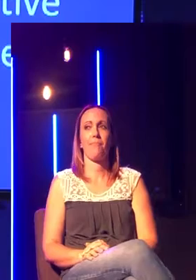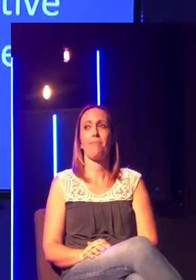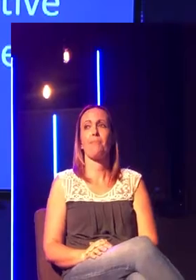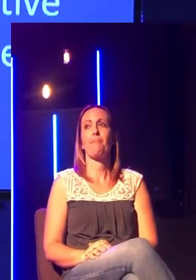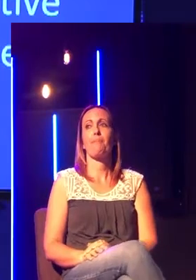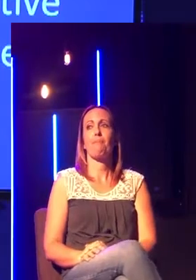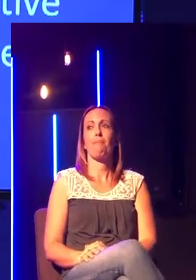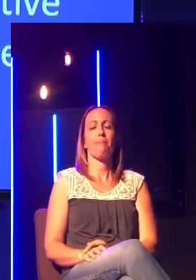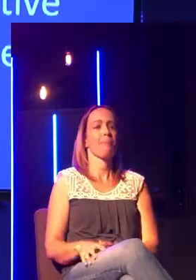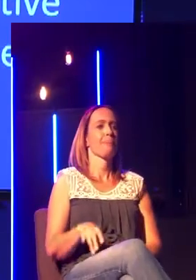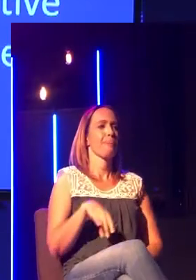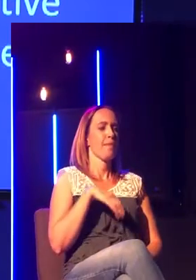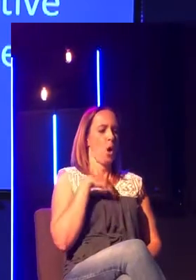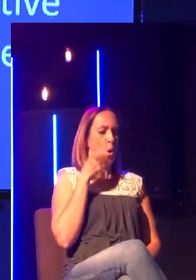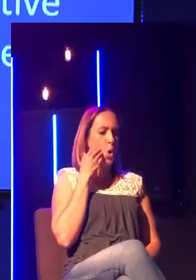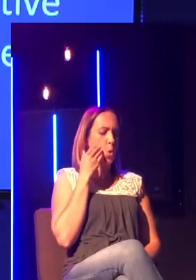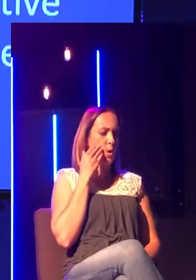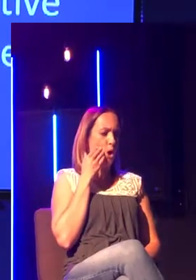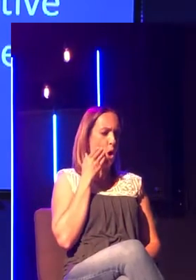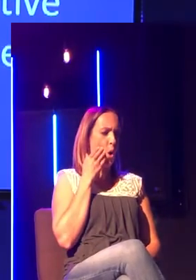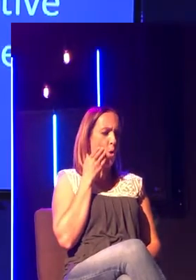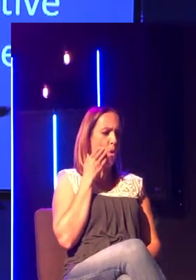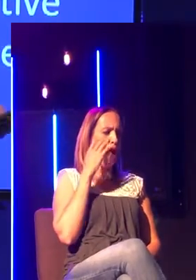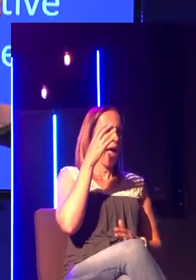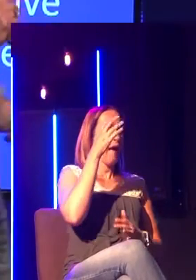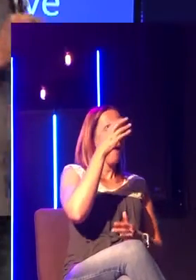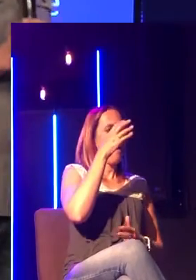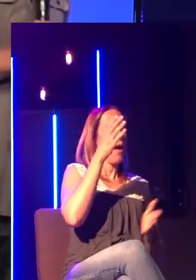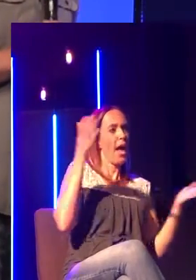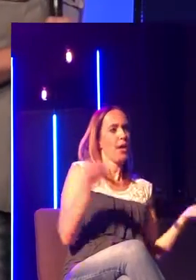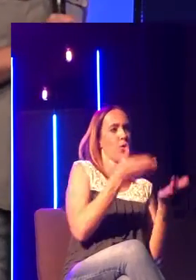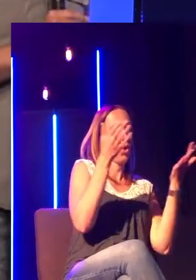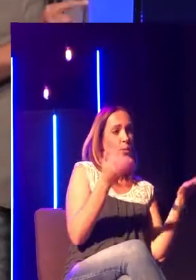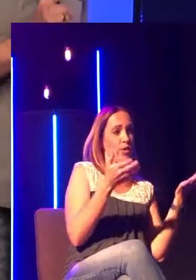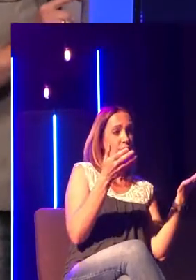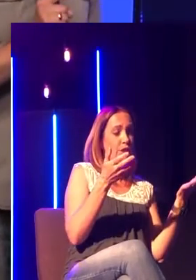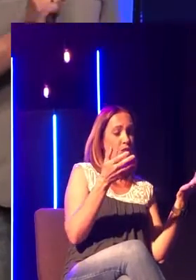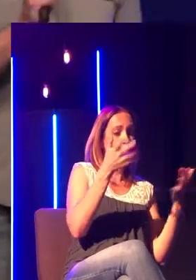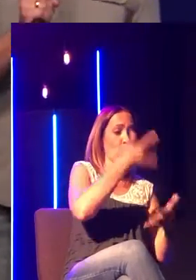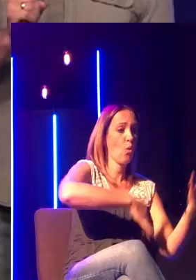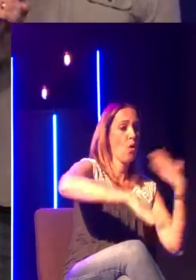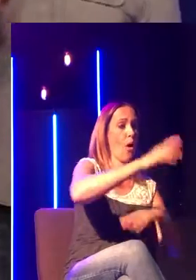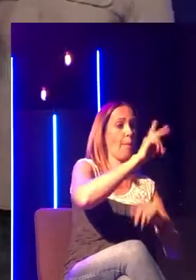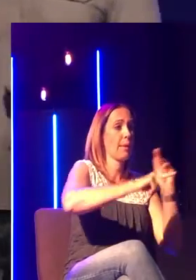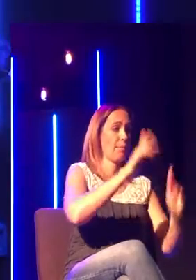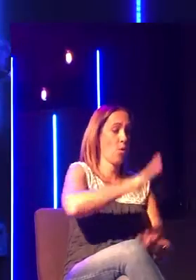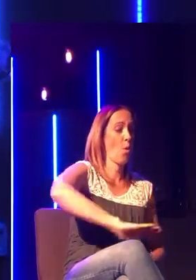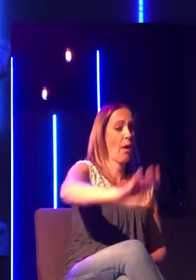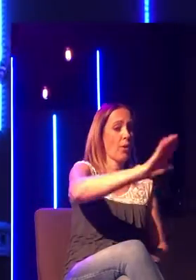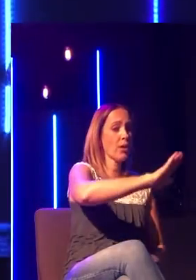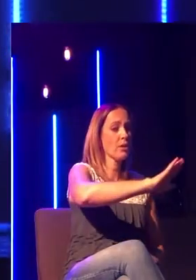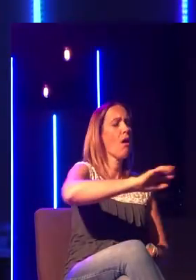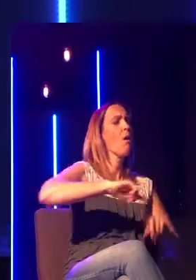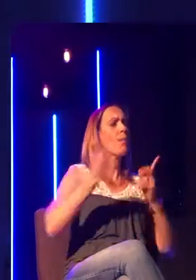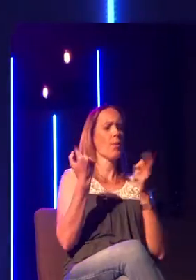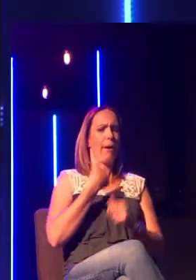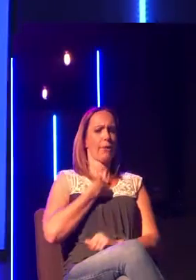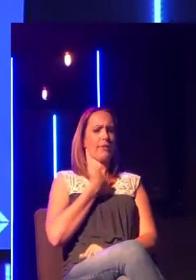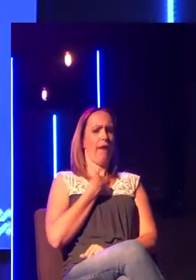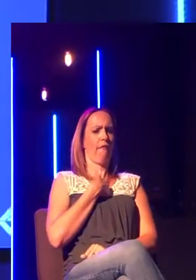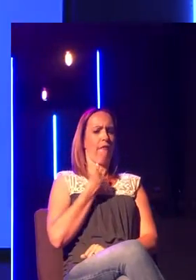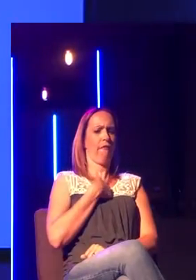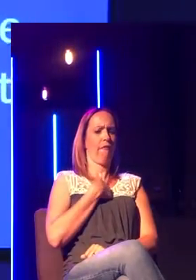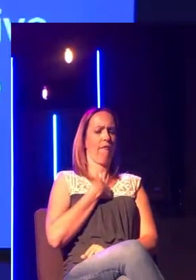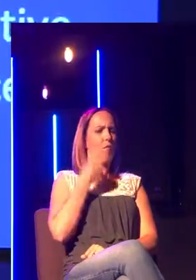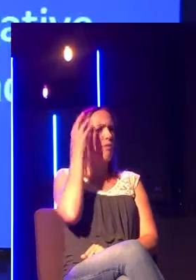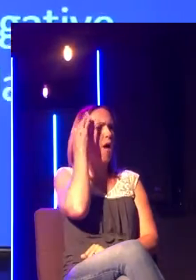should be encouraging to those that are around us, but what about the words that you speak over yourself? What about the thoughts that you think about yourself, the things that you tell